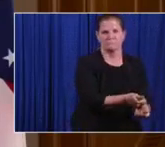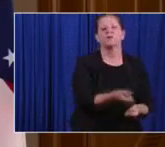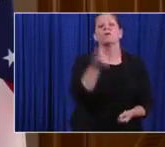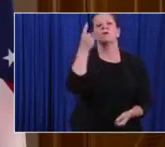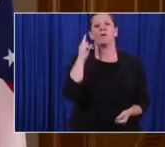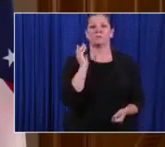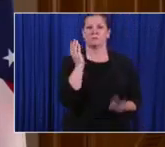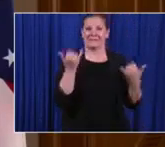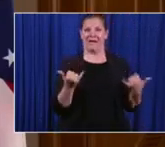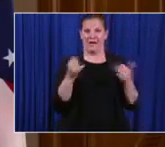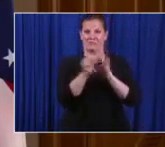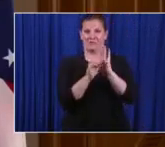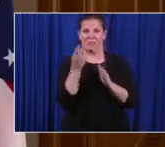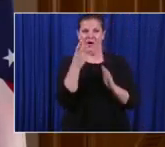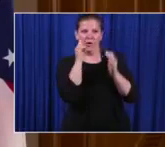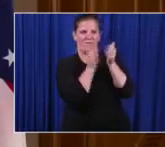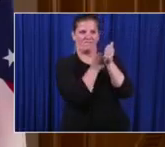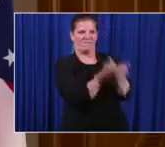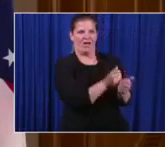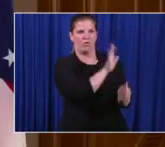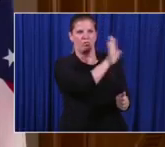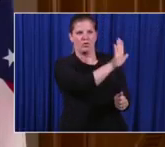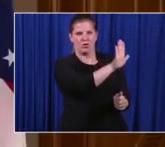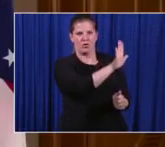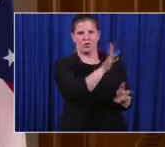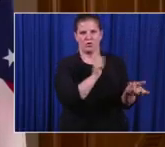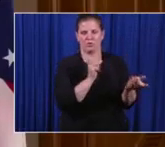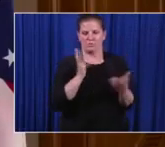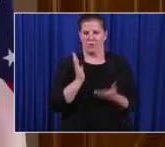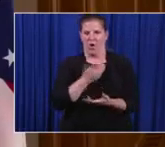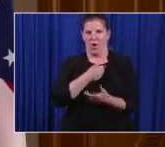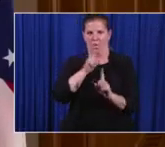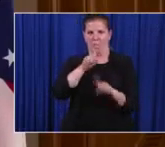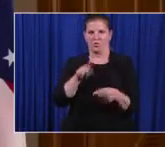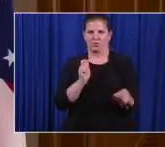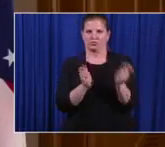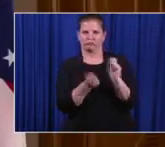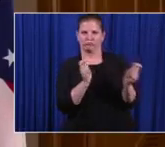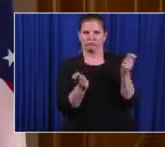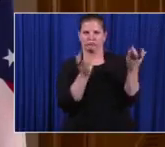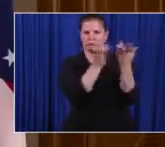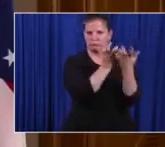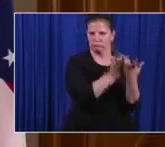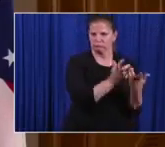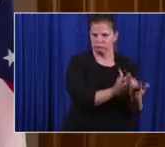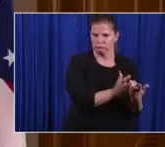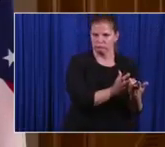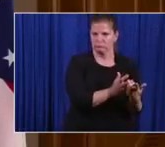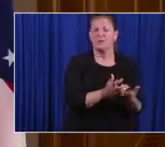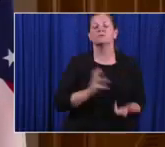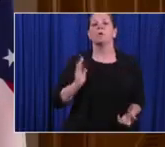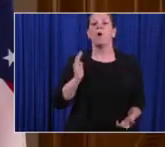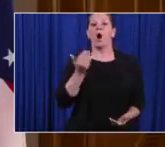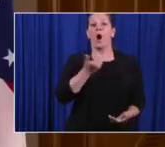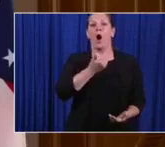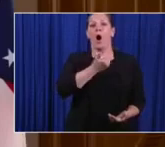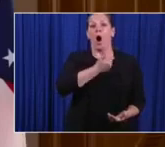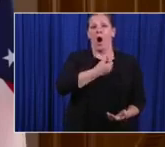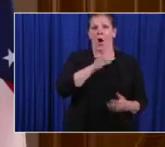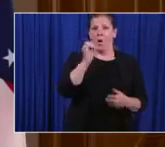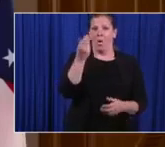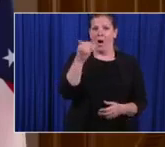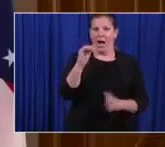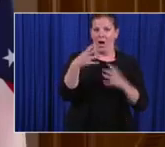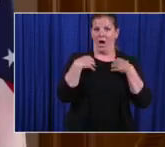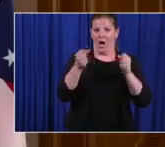issued later this afternoon if it's not already been put out. Our order will continue to require masking in congregate